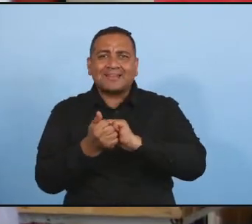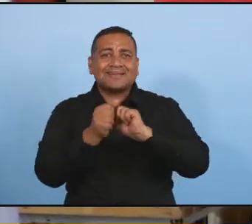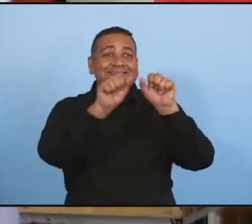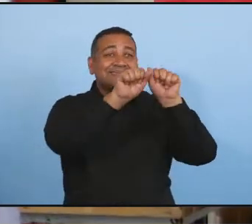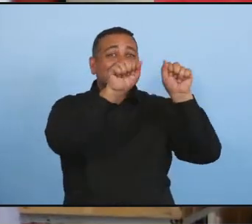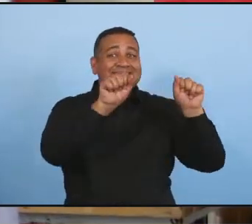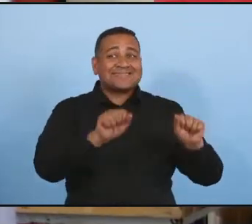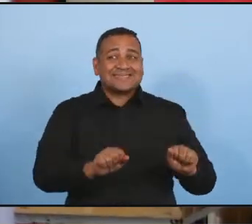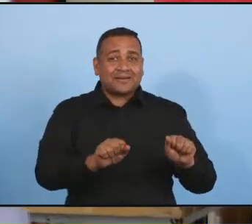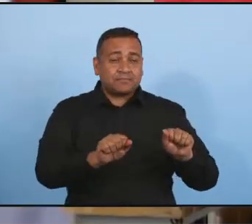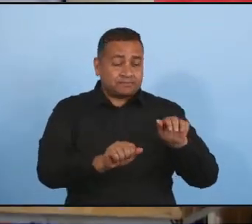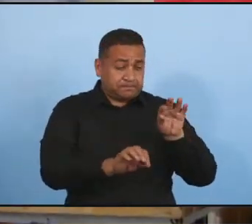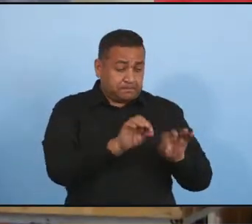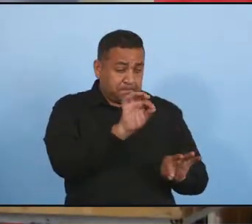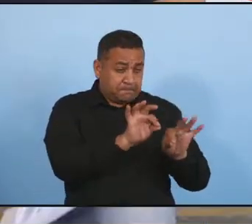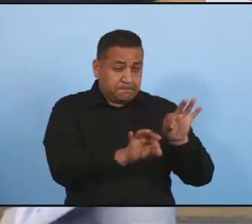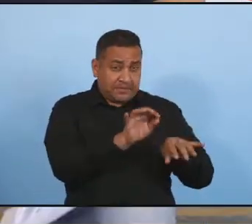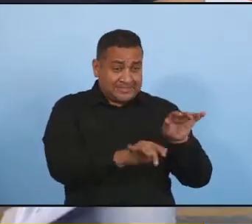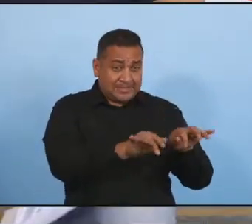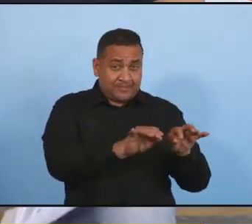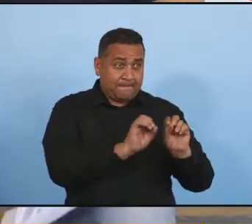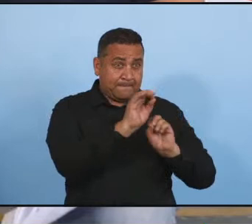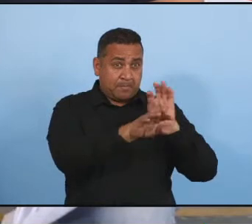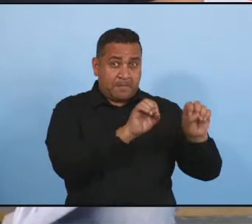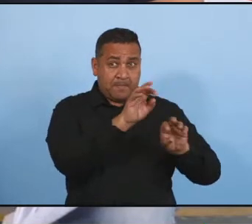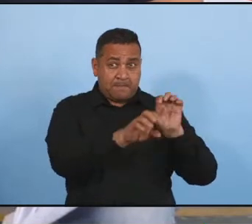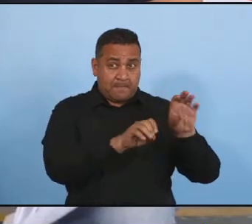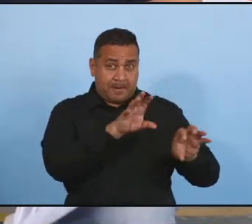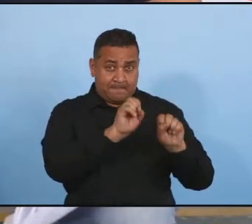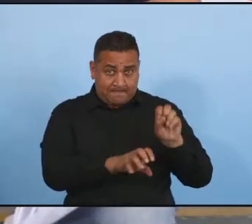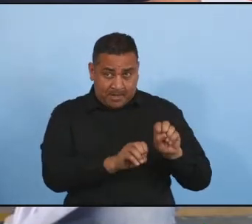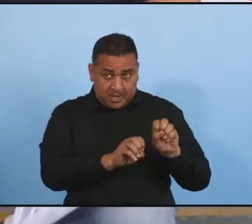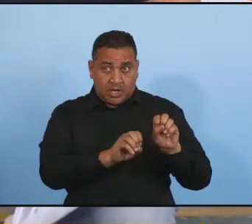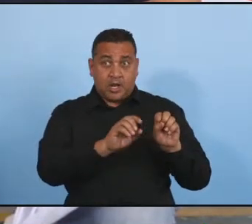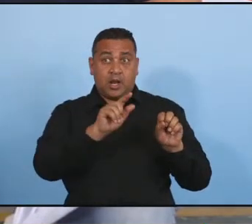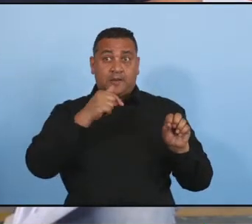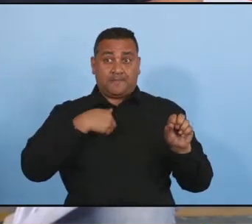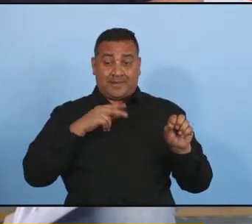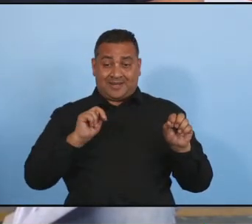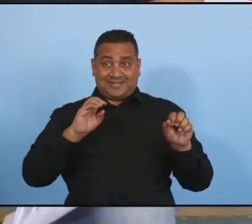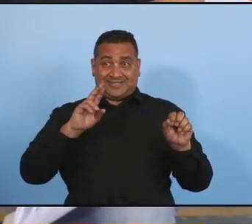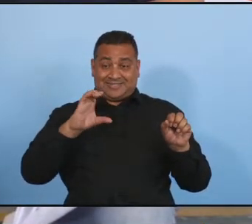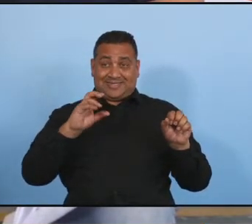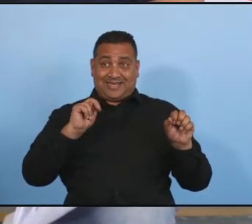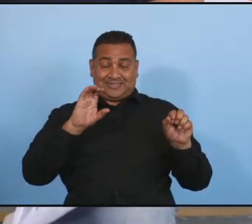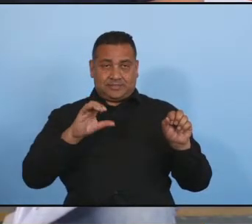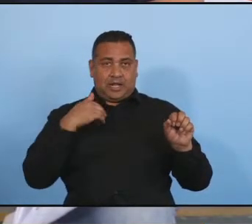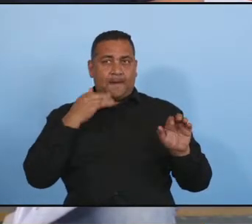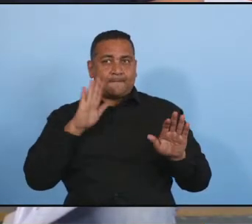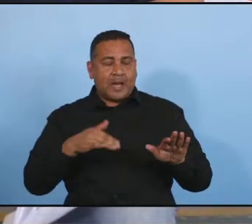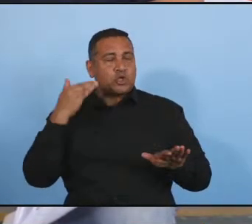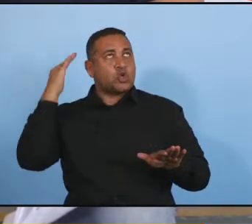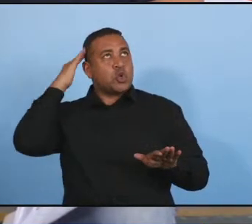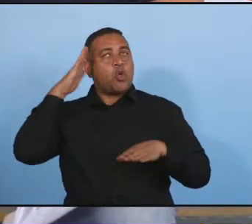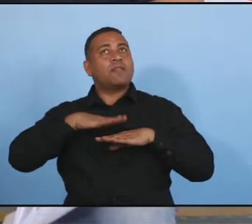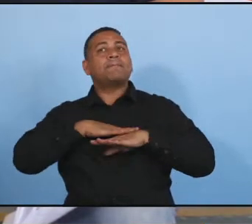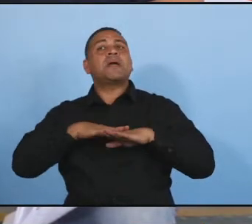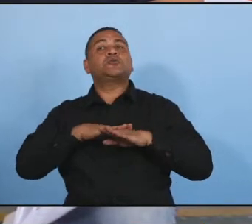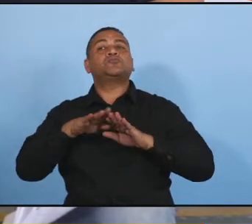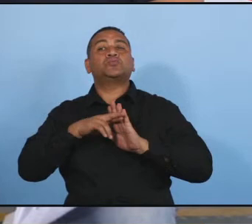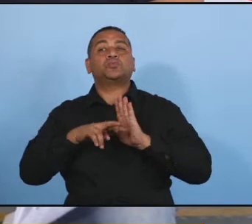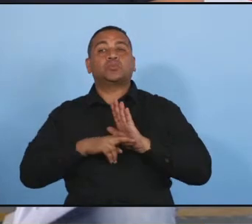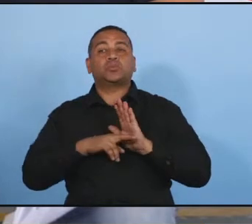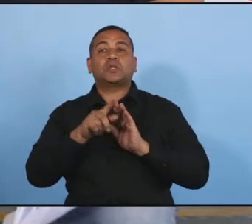So yes, so in order for you to do a CNC, you need to understand the basic or the trigonometry and